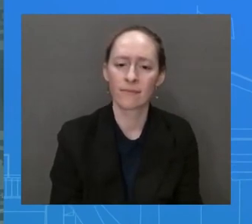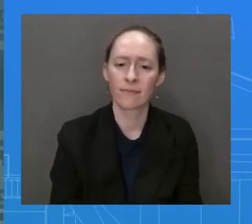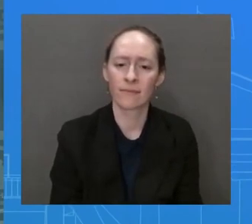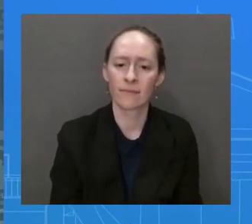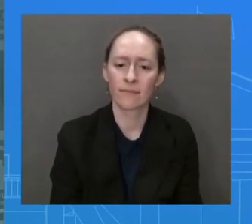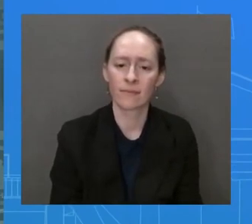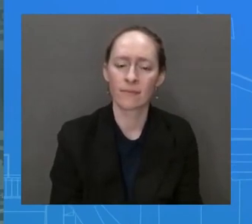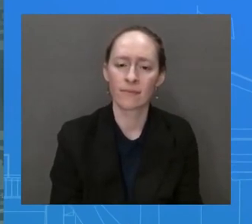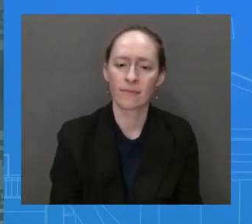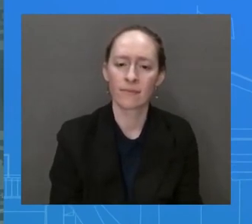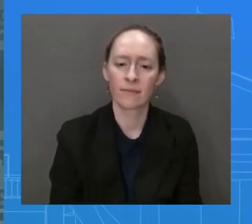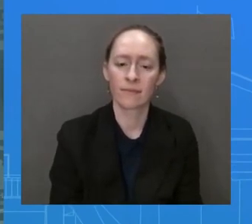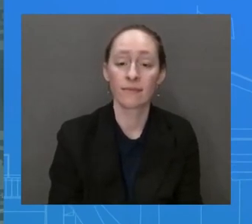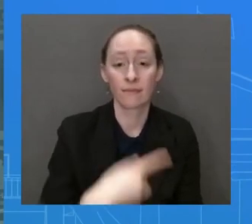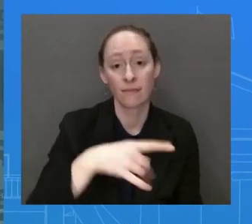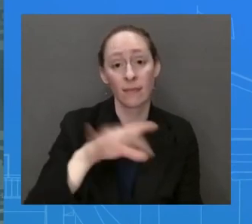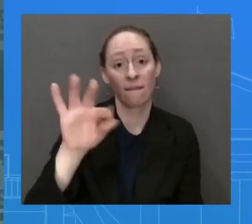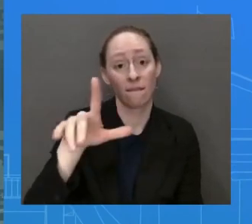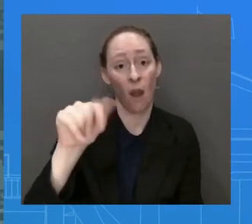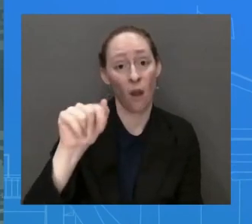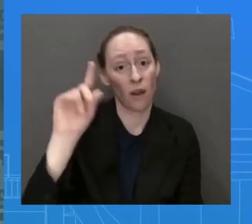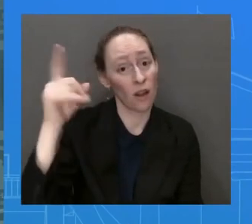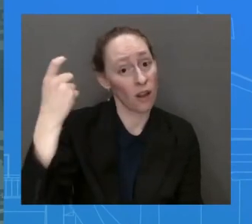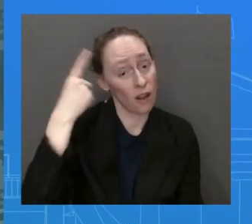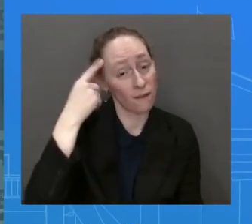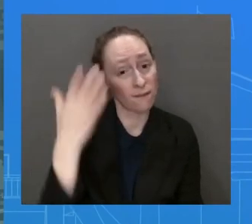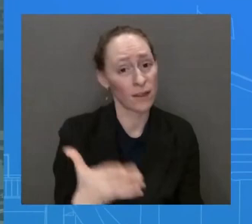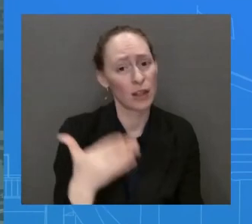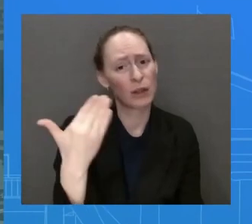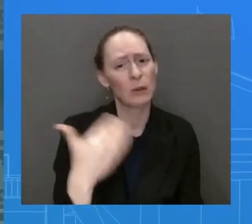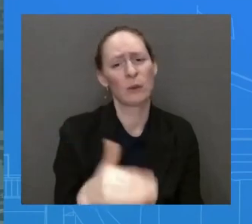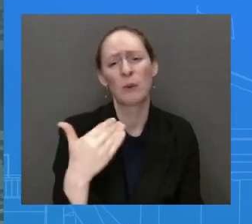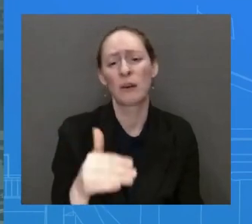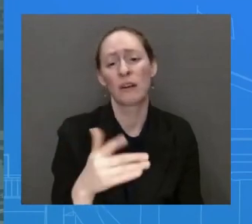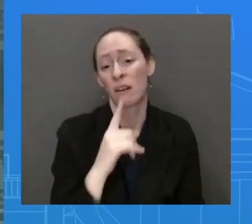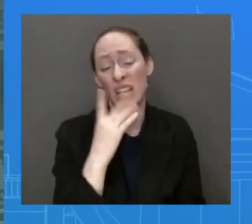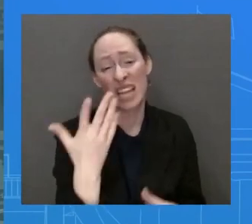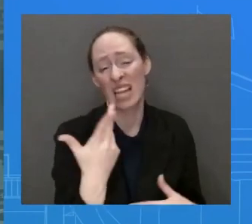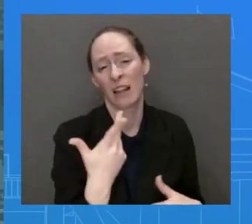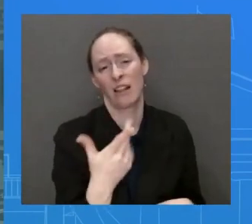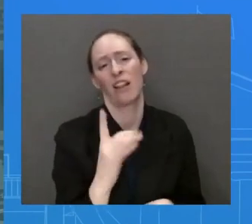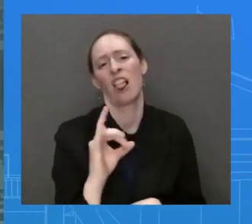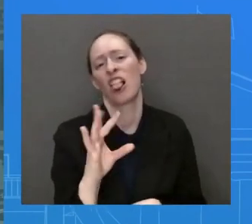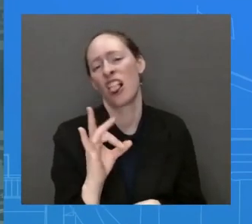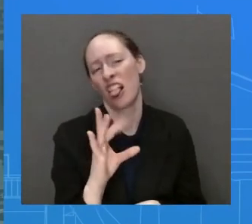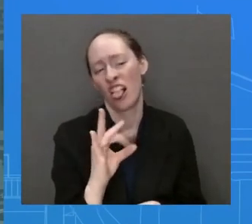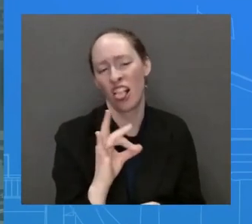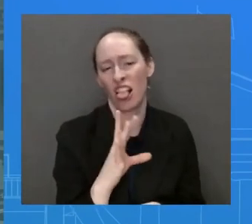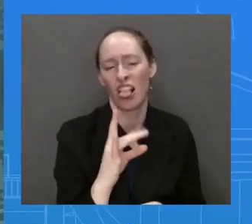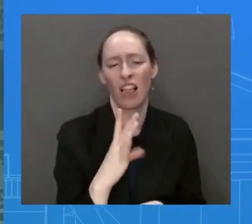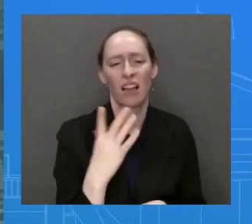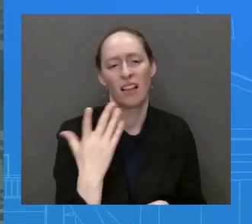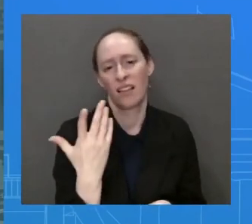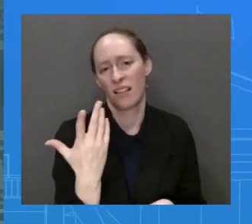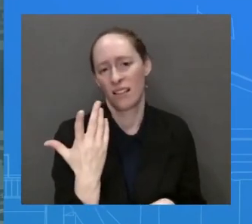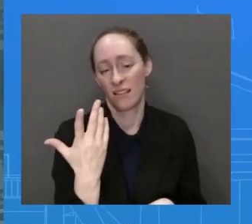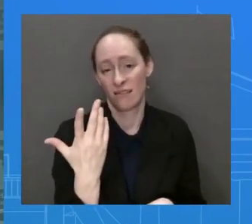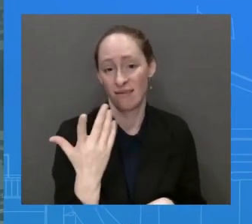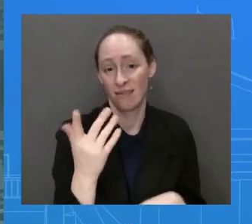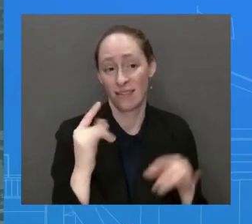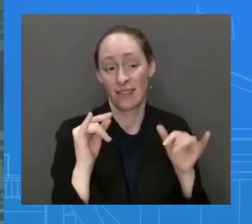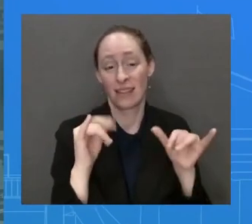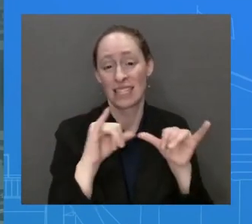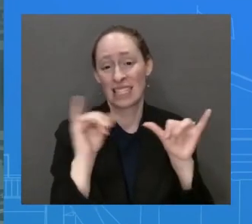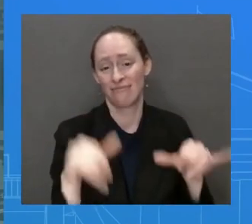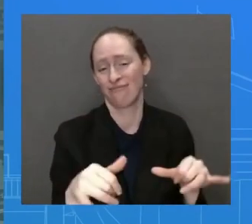he has consistently and constantly, as many of you have reported, has done political stunts, has not helped to address